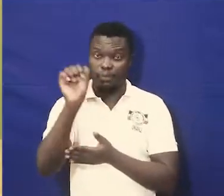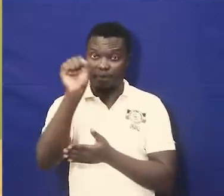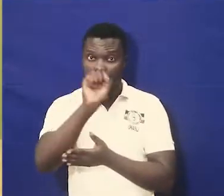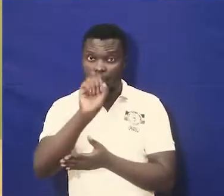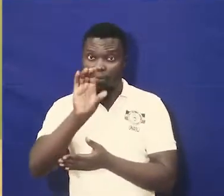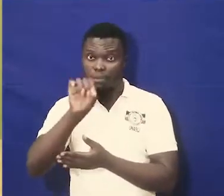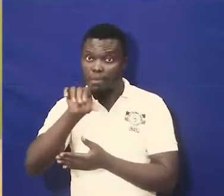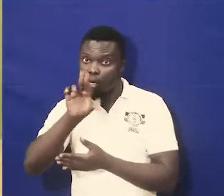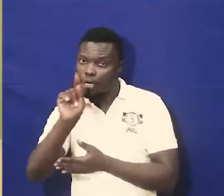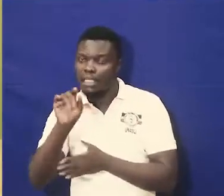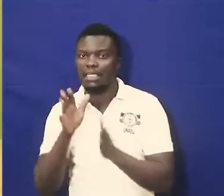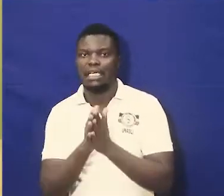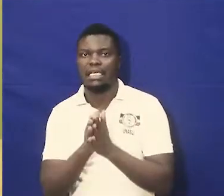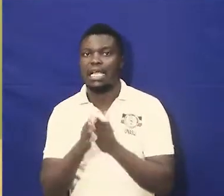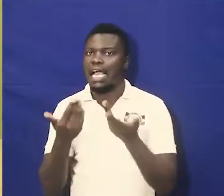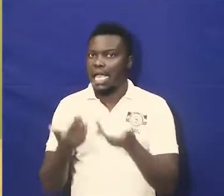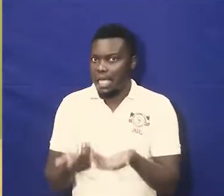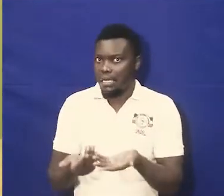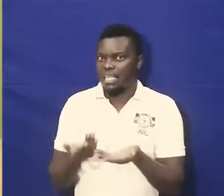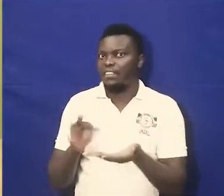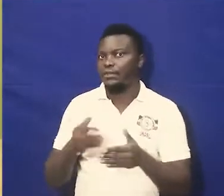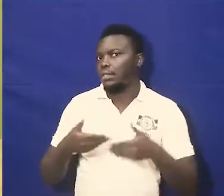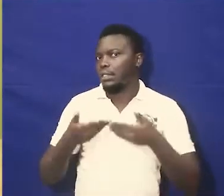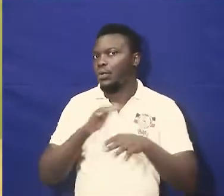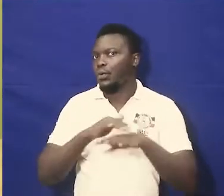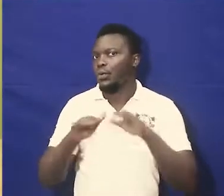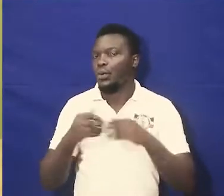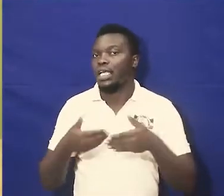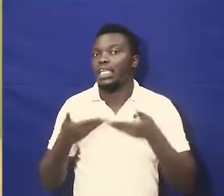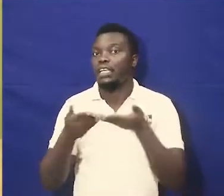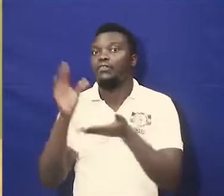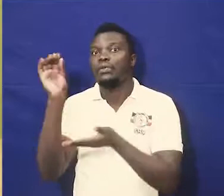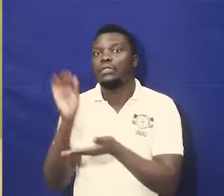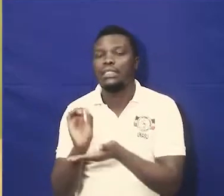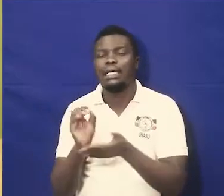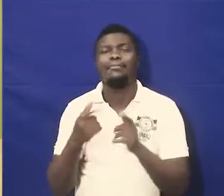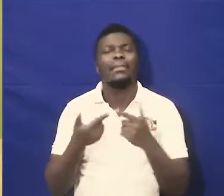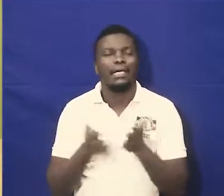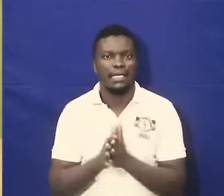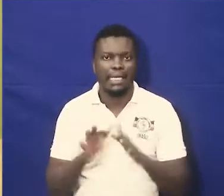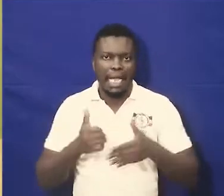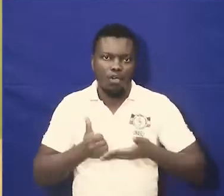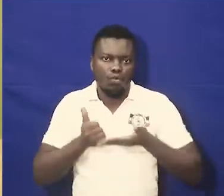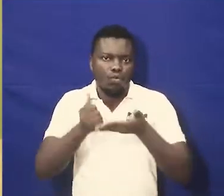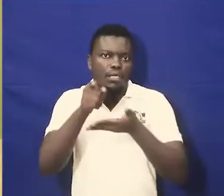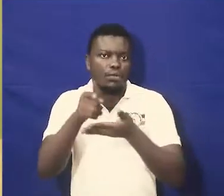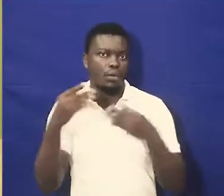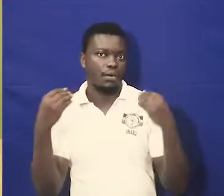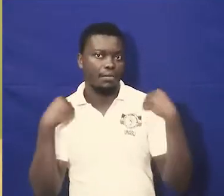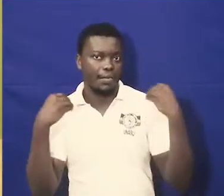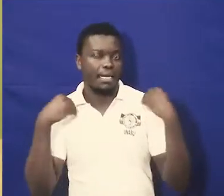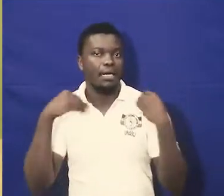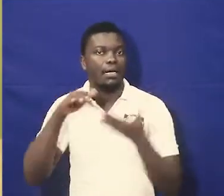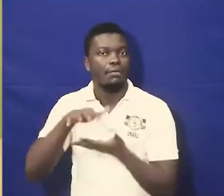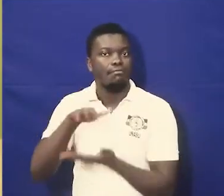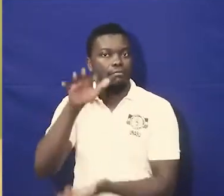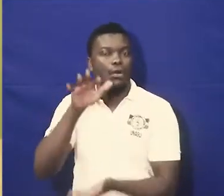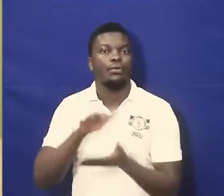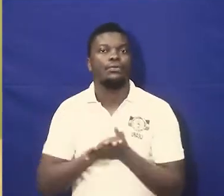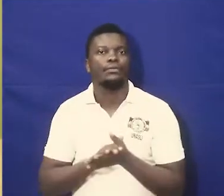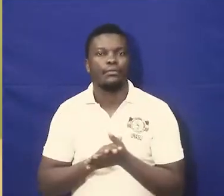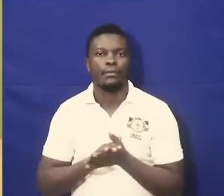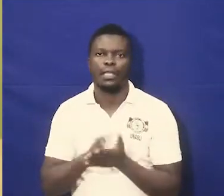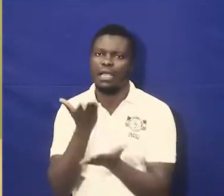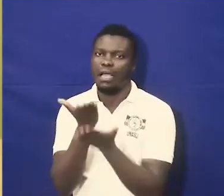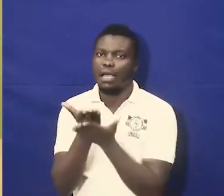in case it is not given. So as a way of enabling you to practice more, please